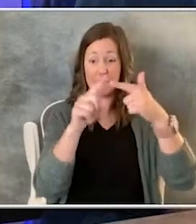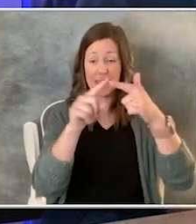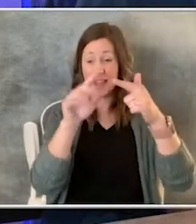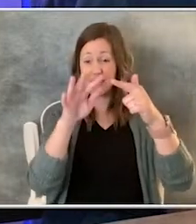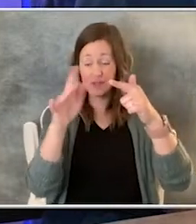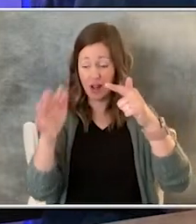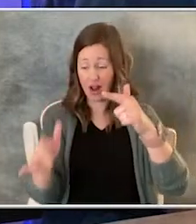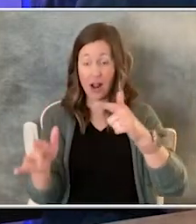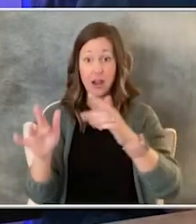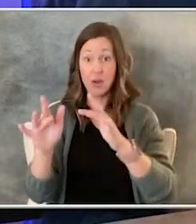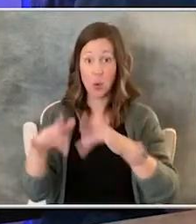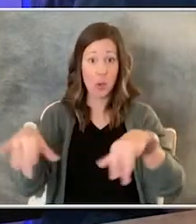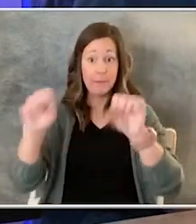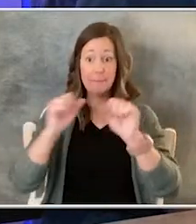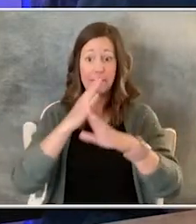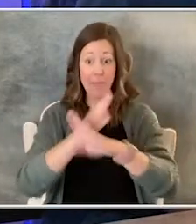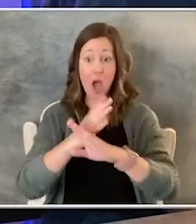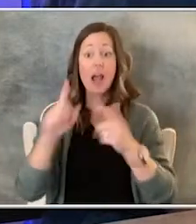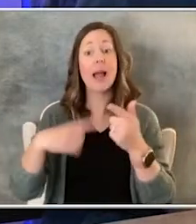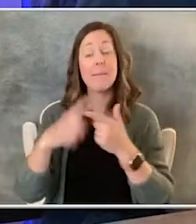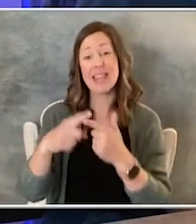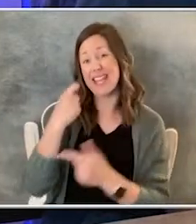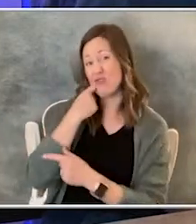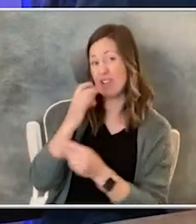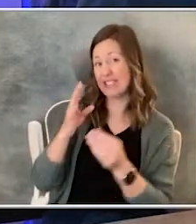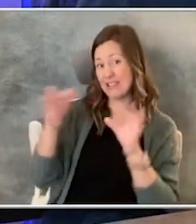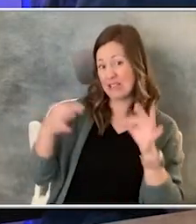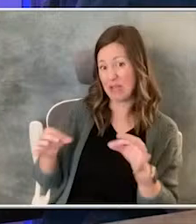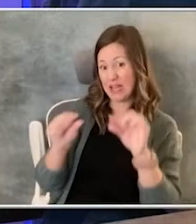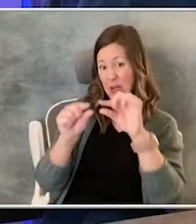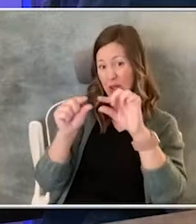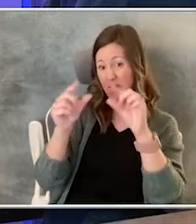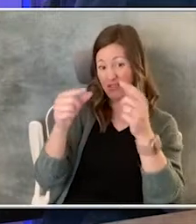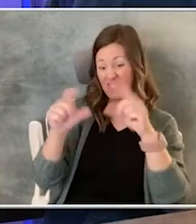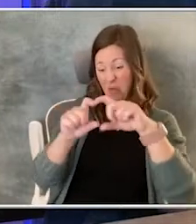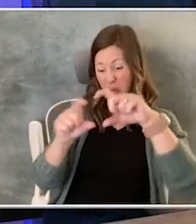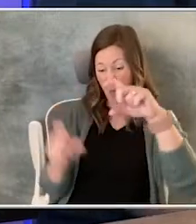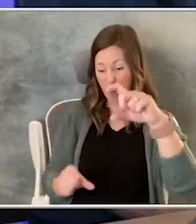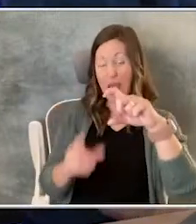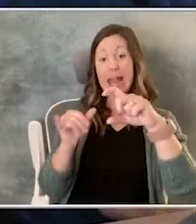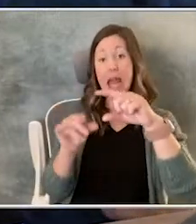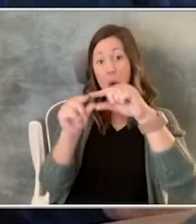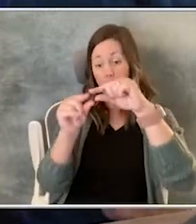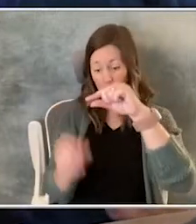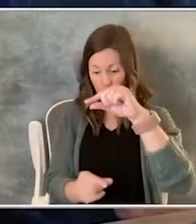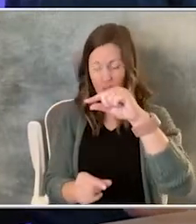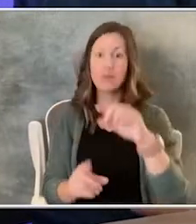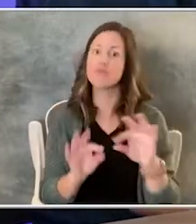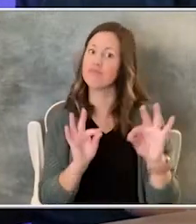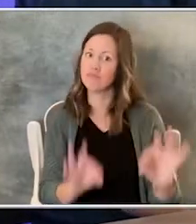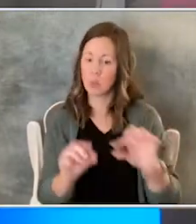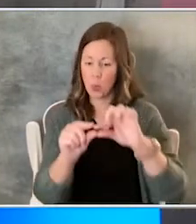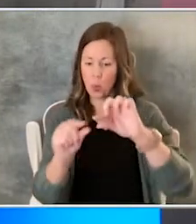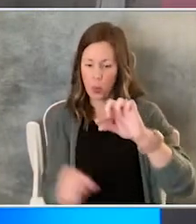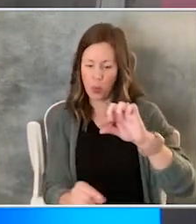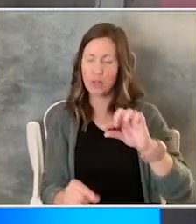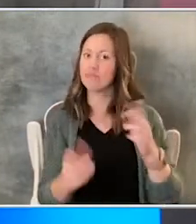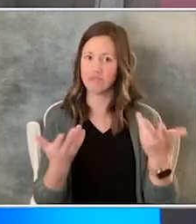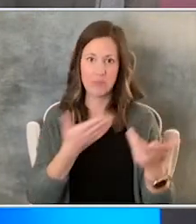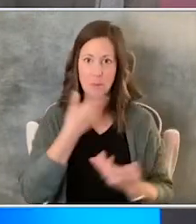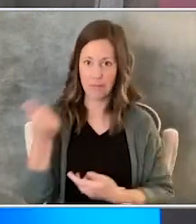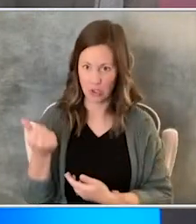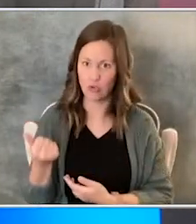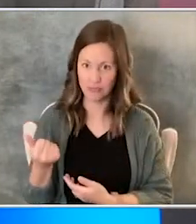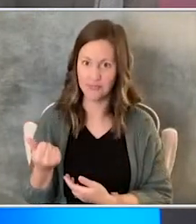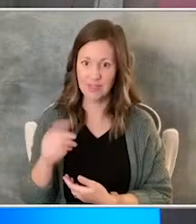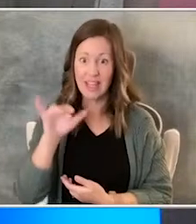symptoms. If they don't have any symptoms, is it like a ticking time bomb? Not necessarily. So a lot of people say, hey, is it even safe for me to go